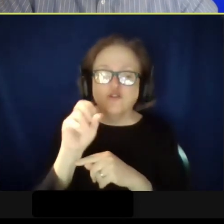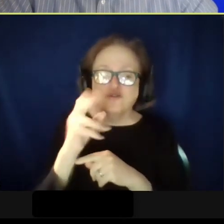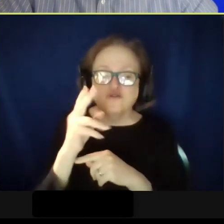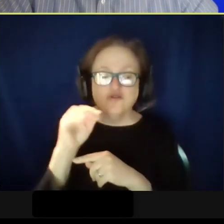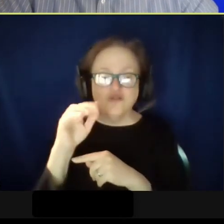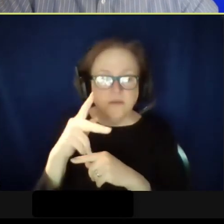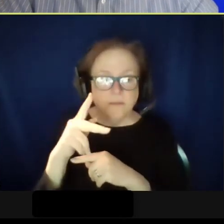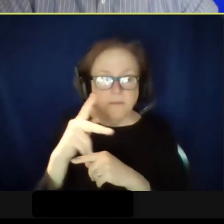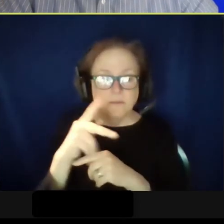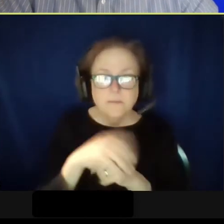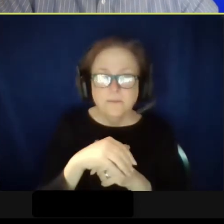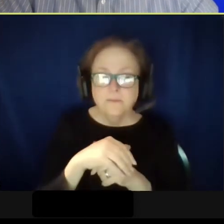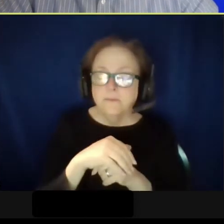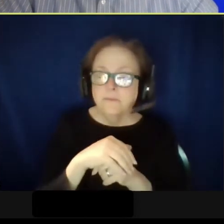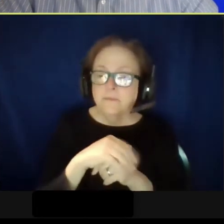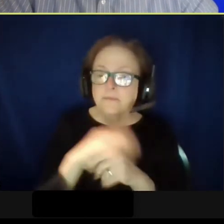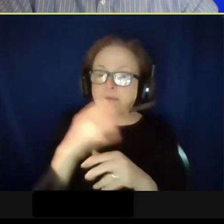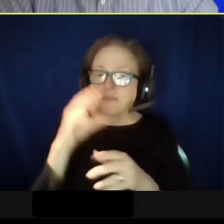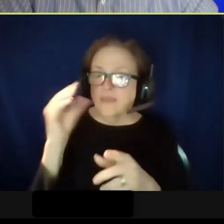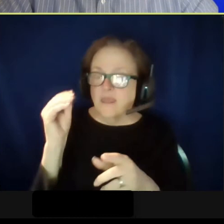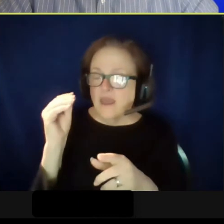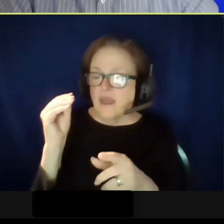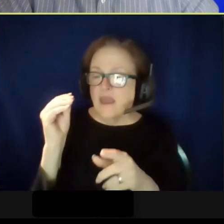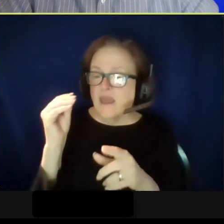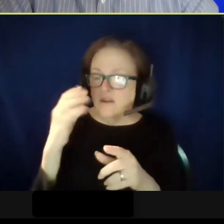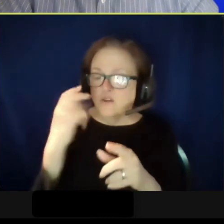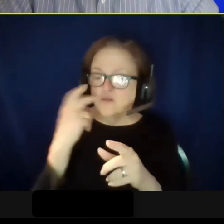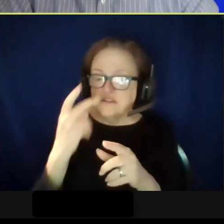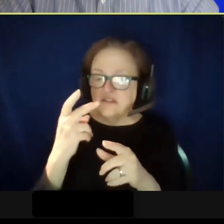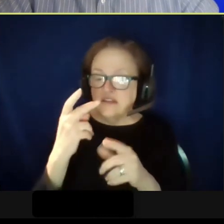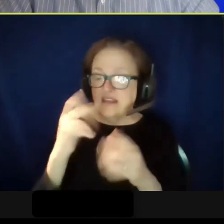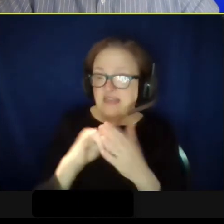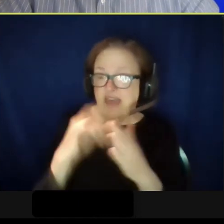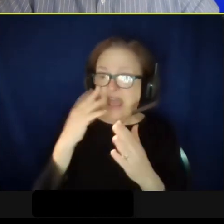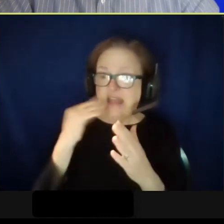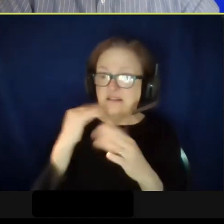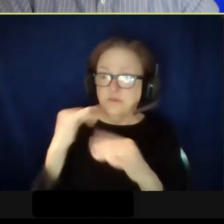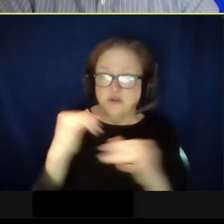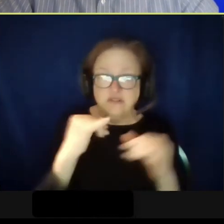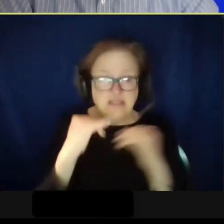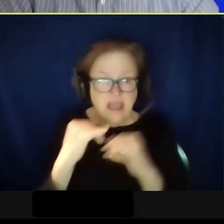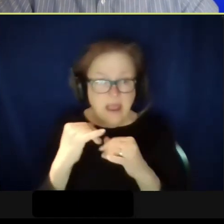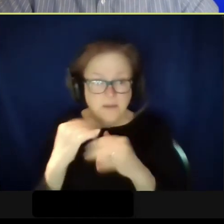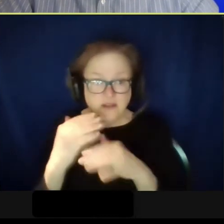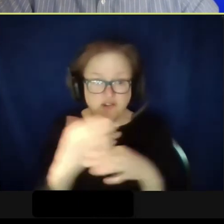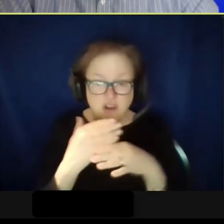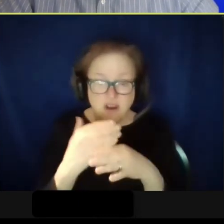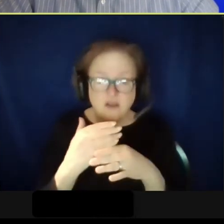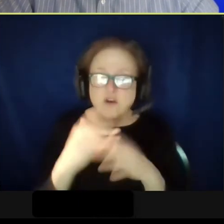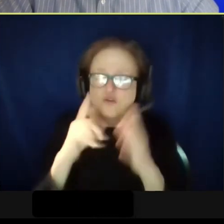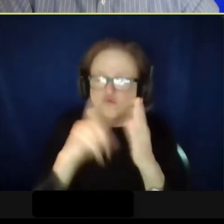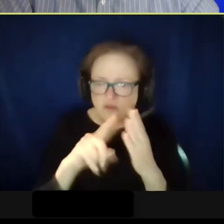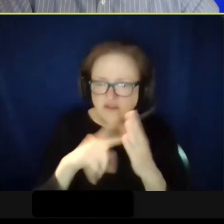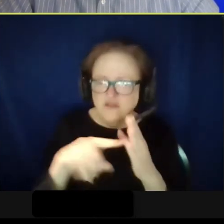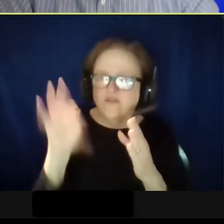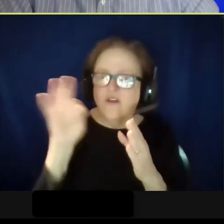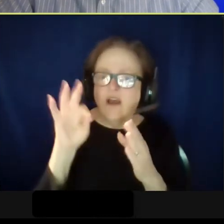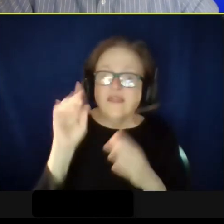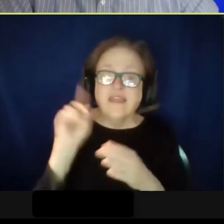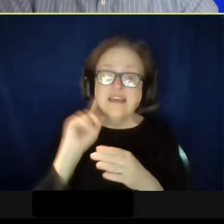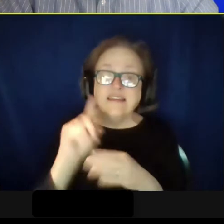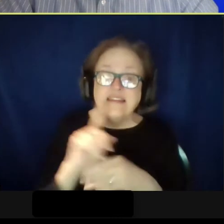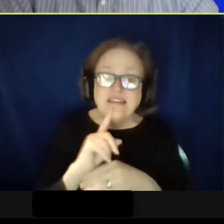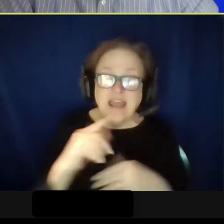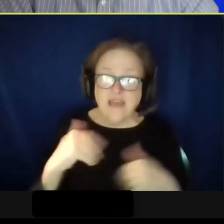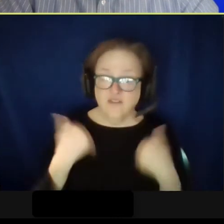impact that these experiences have. According to findings from the National Deaf Center, research has shown that Deaf youth